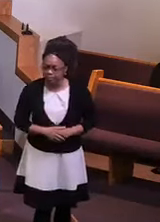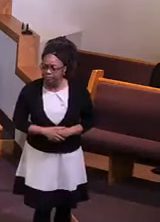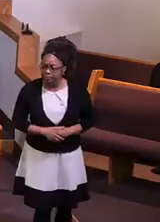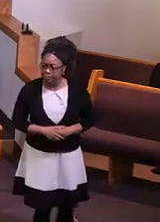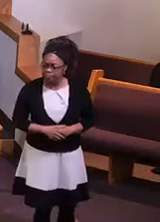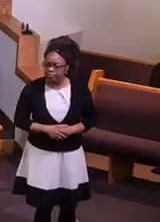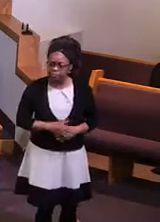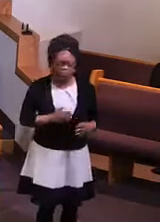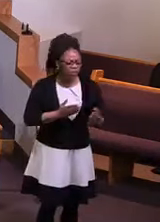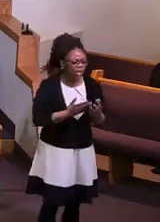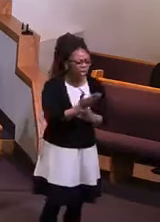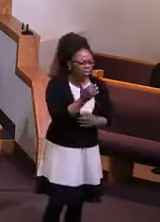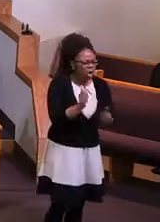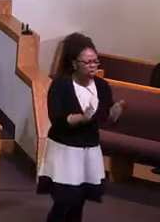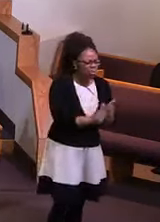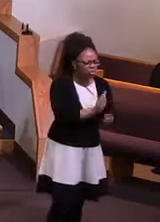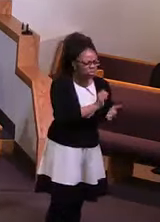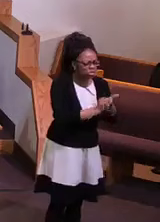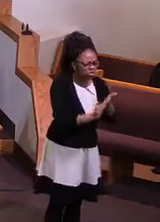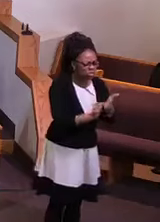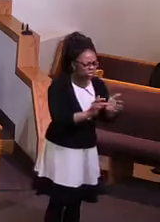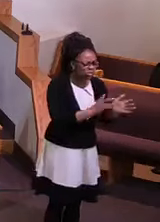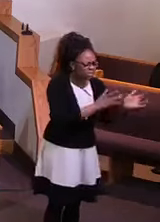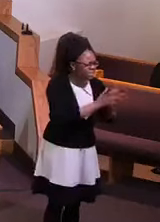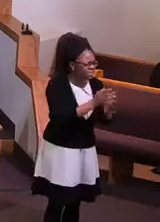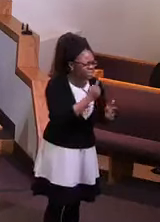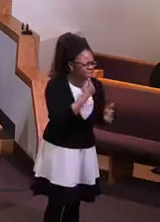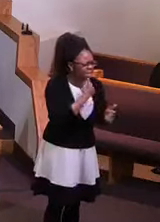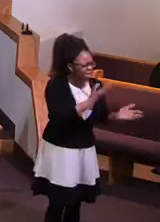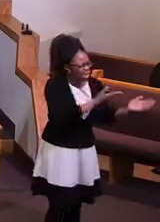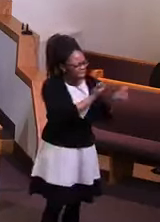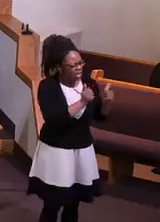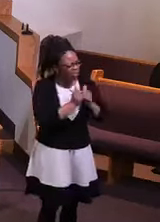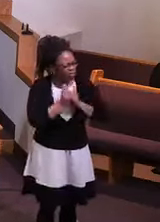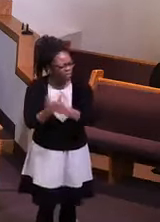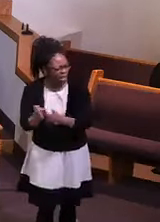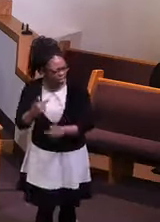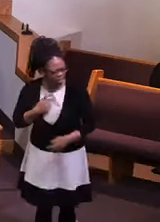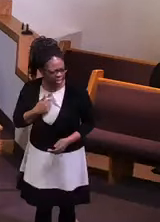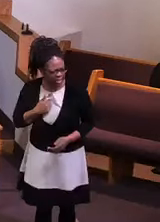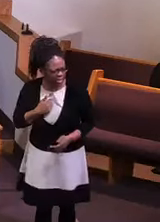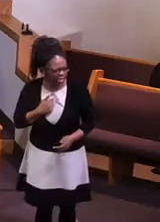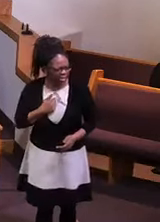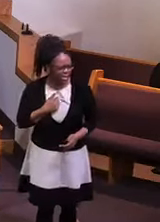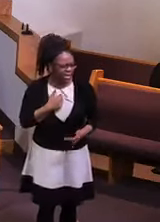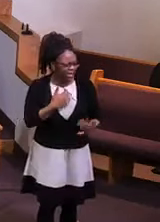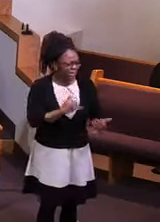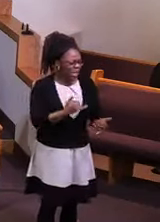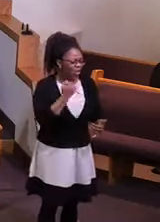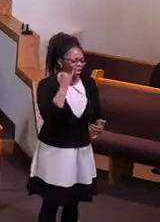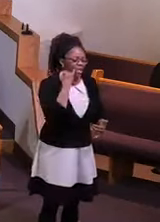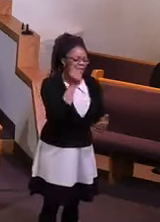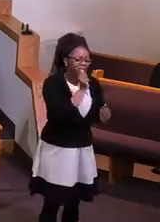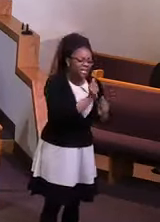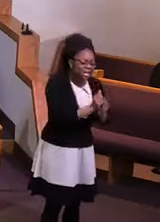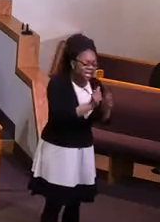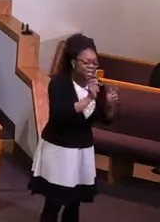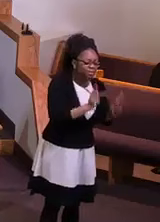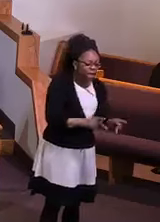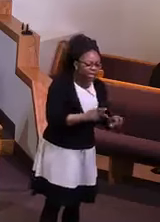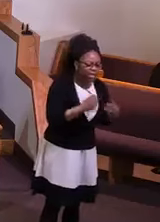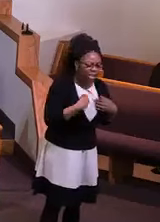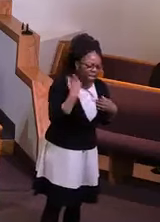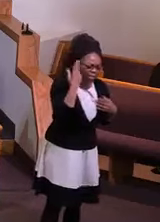Throughout most of the scriptures, Jesus is always saying, come follow me. Now, if anybody had a reason to